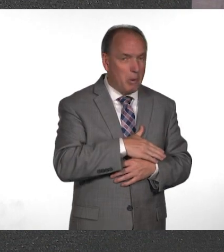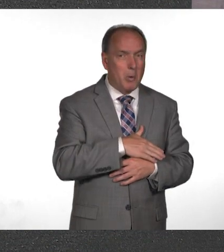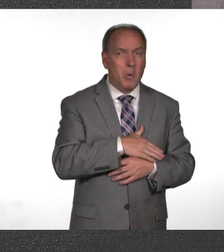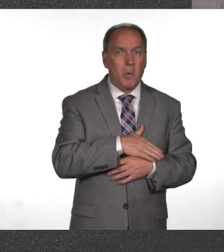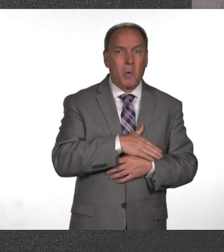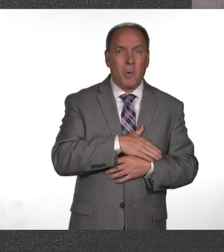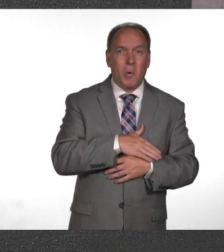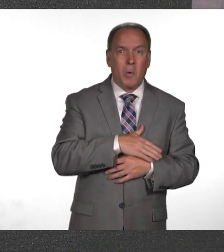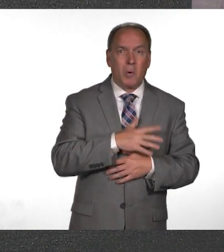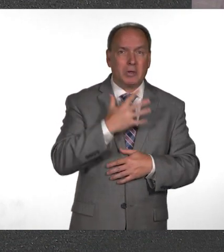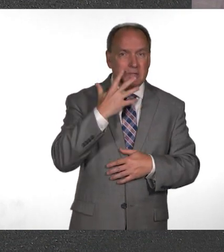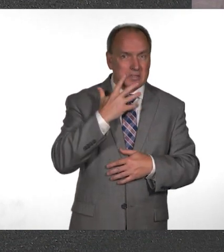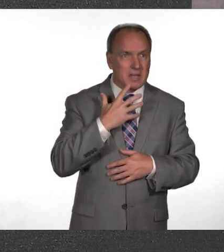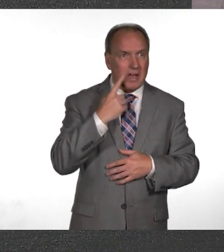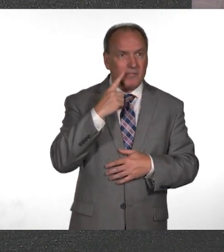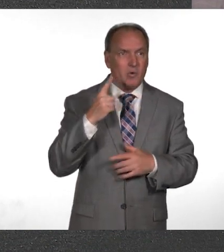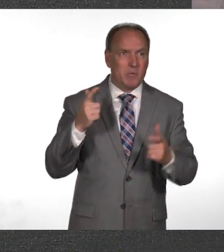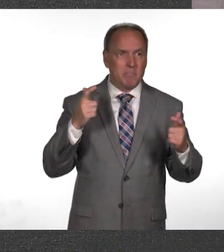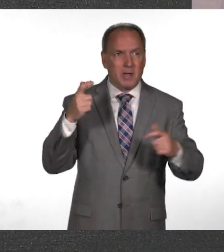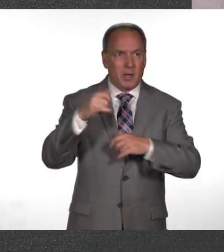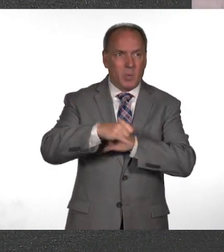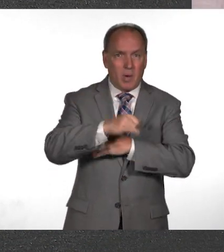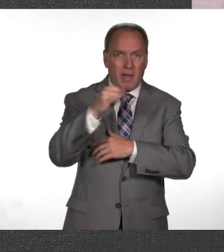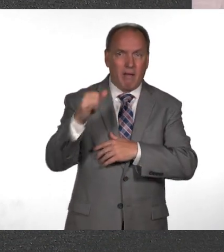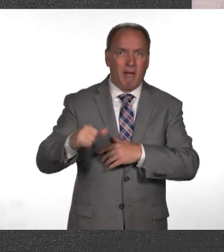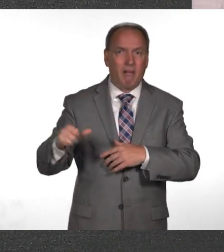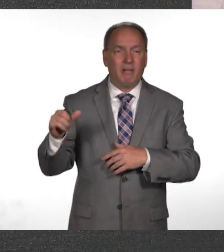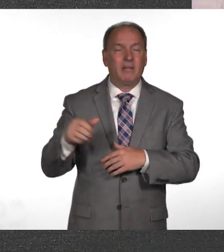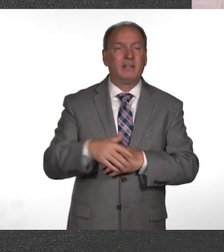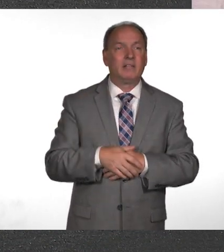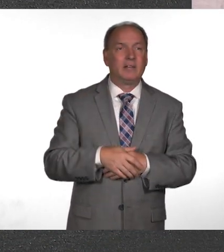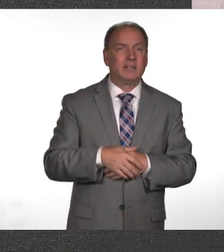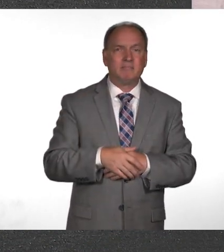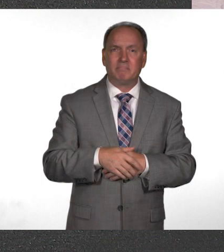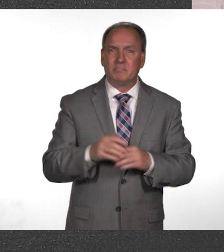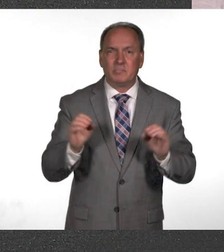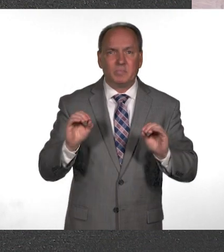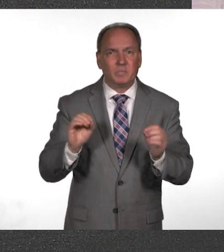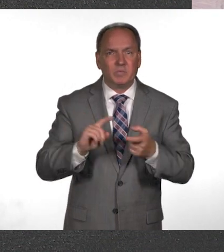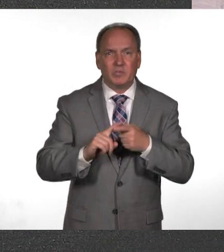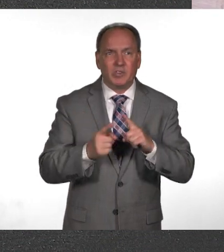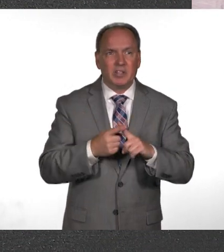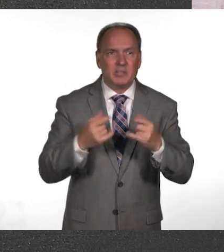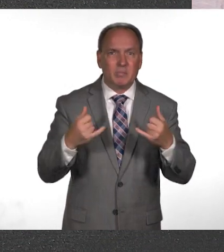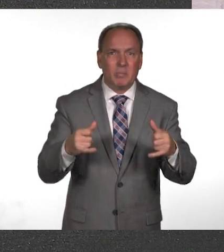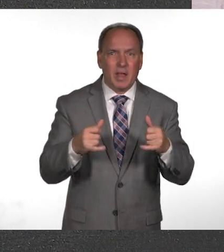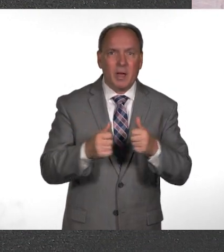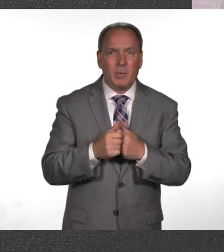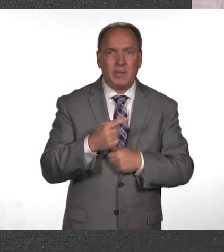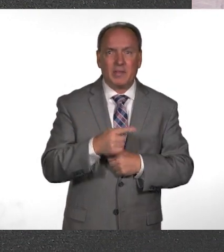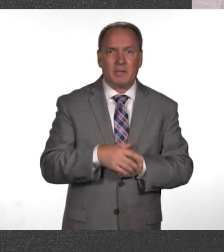I think they feel kind of sad for the big whale. Oh, he doesn't have anybody to play with him.